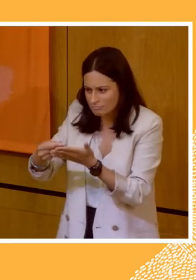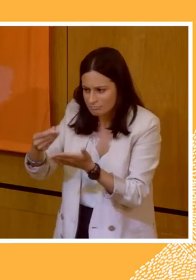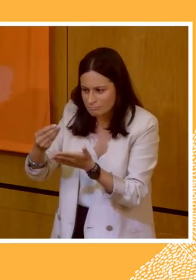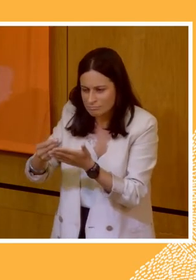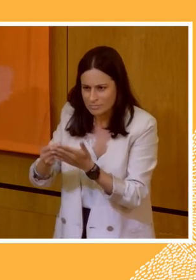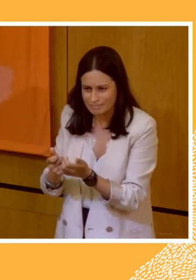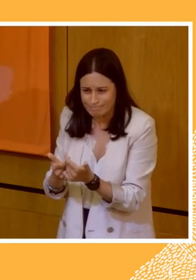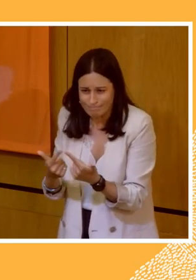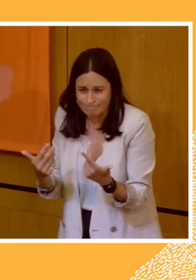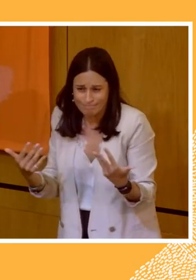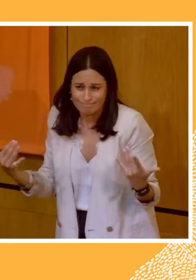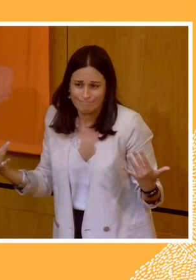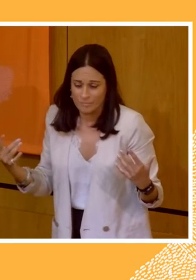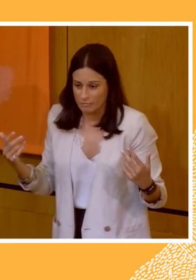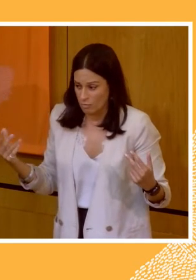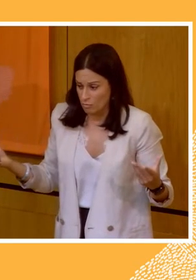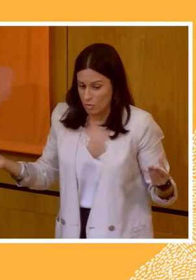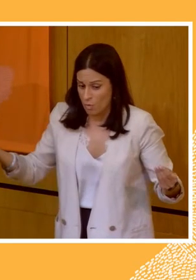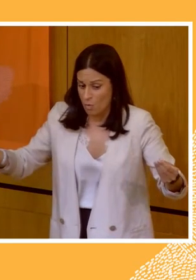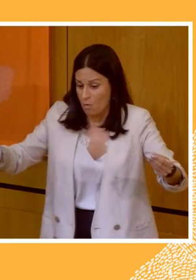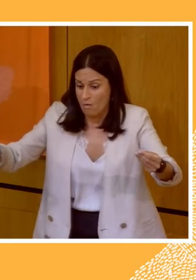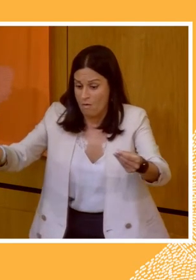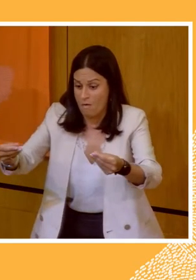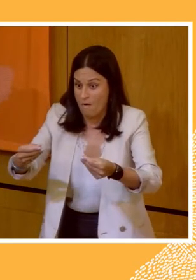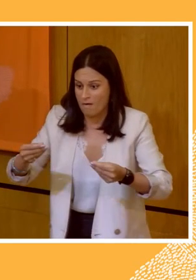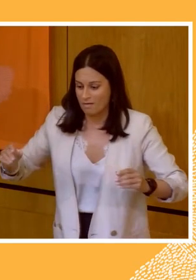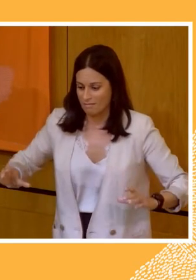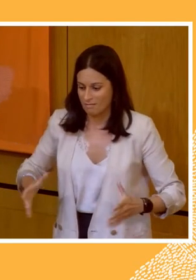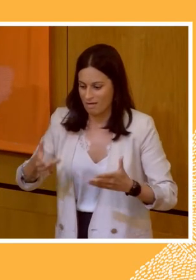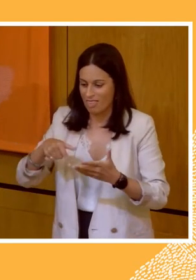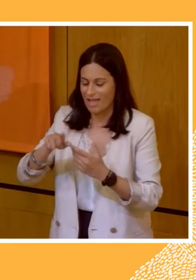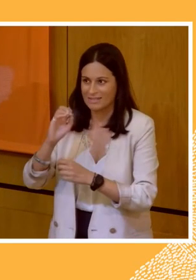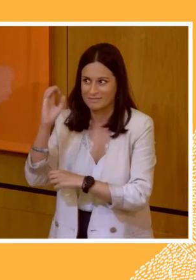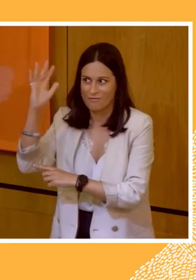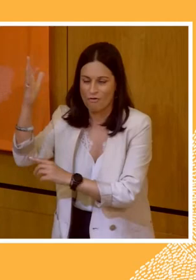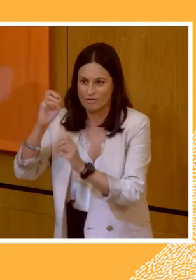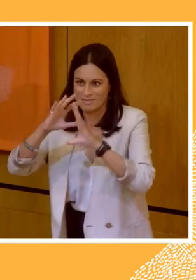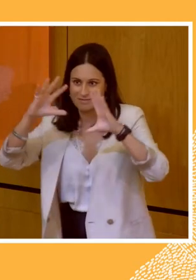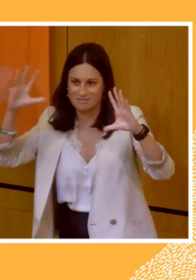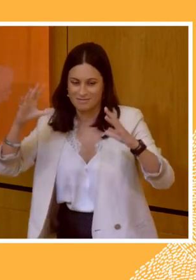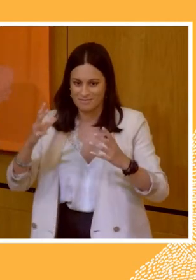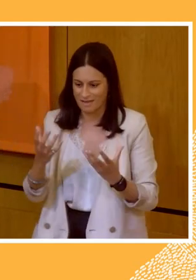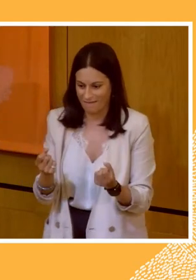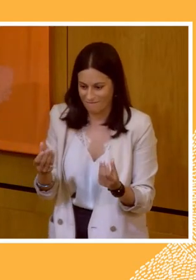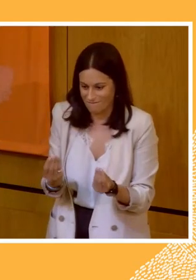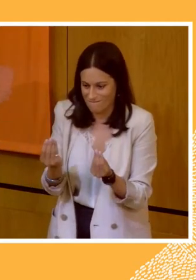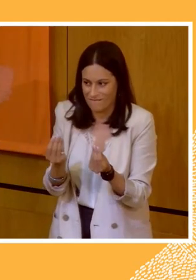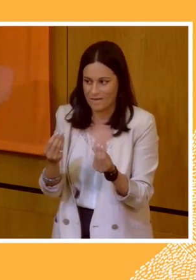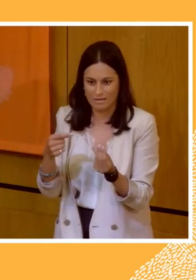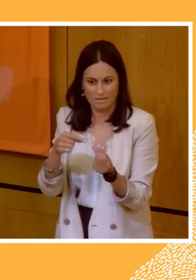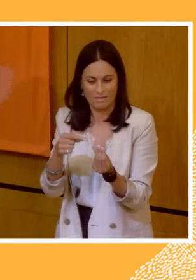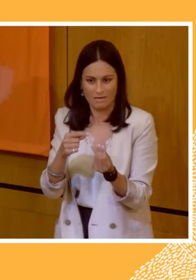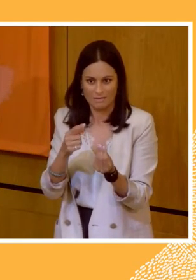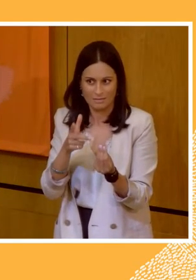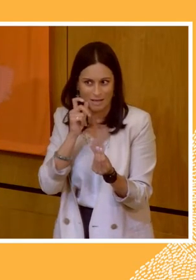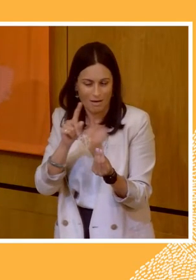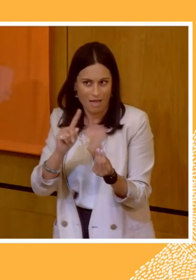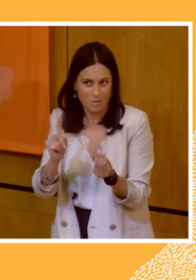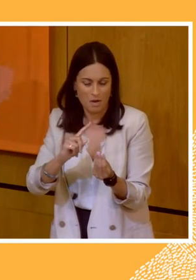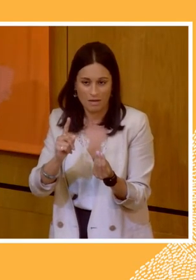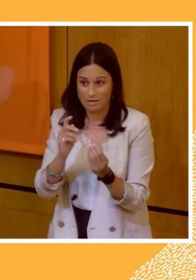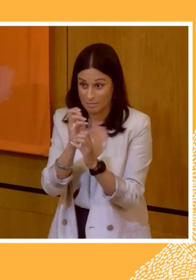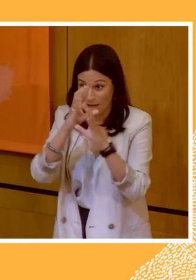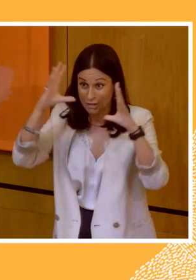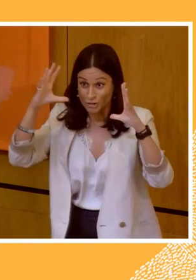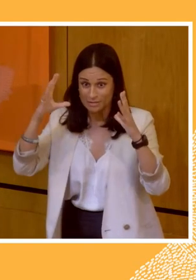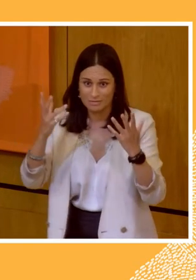as possible from the edges to try and like give it to him to listen maybe, or just even just to have it and be able to like be like, is this what it could sound like? But it's imaginary,